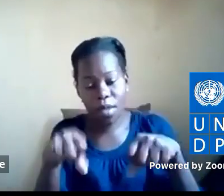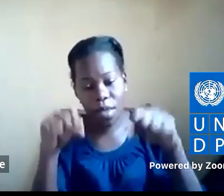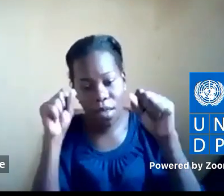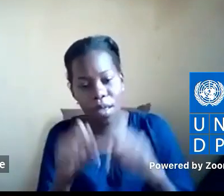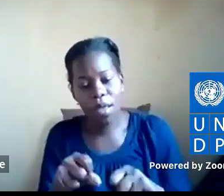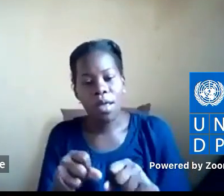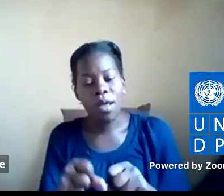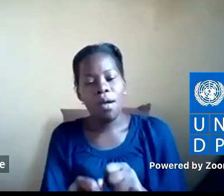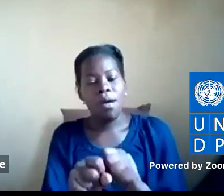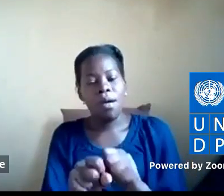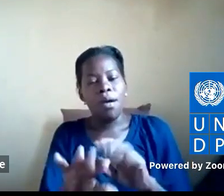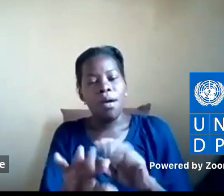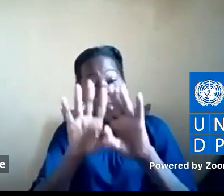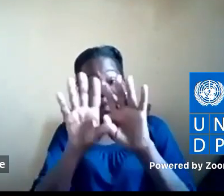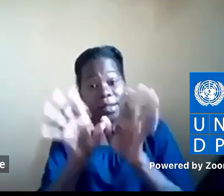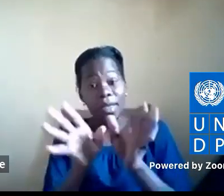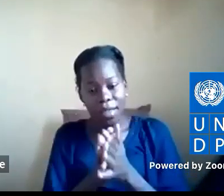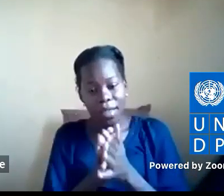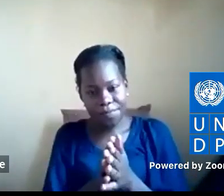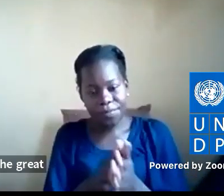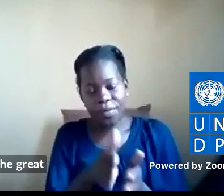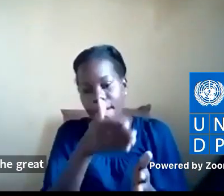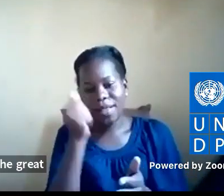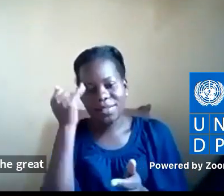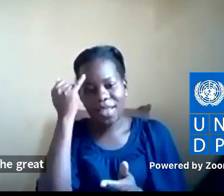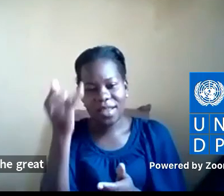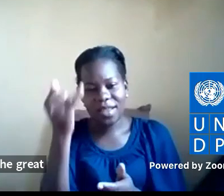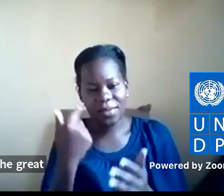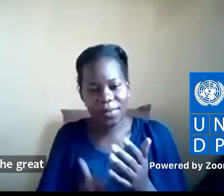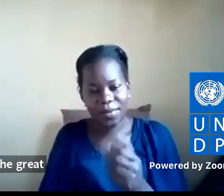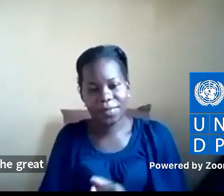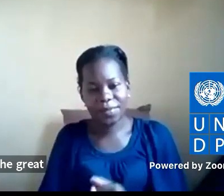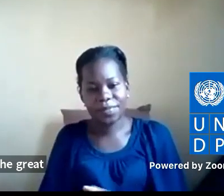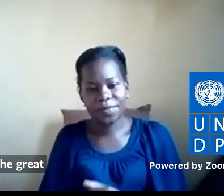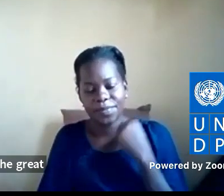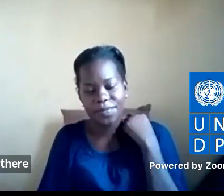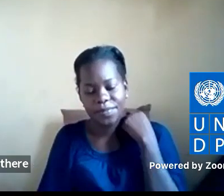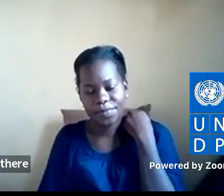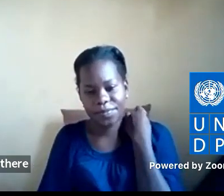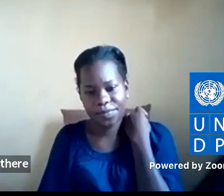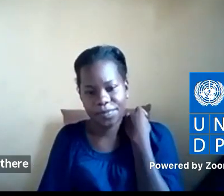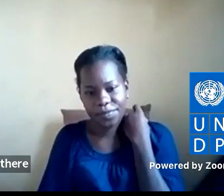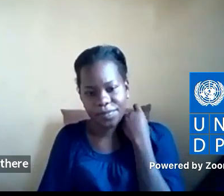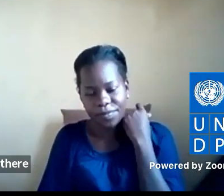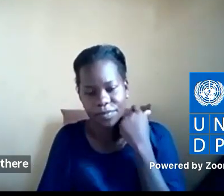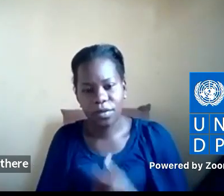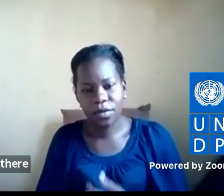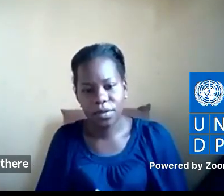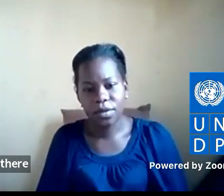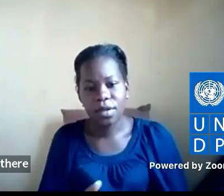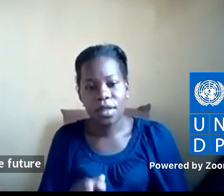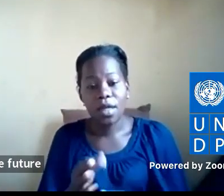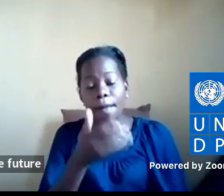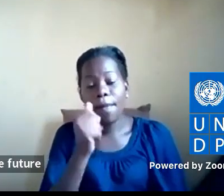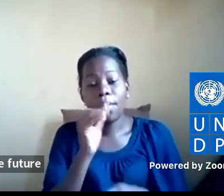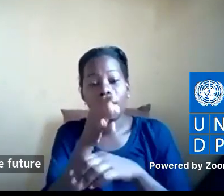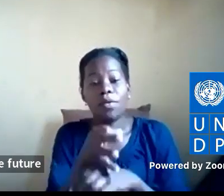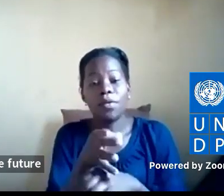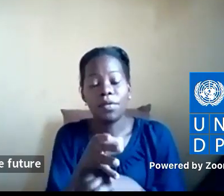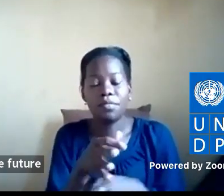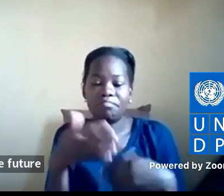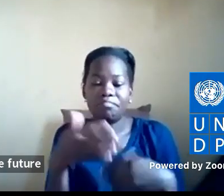The great ideas that turn out to be bigger ventures in the future or in the society that we are living